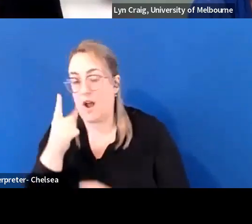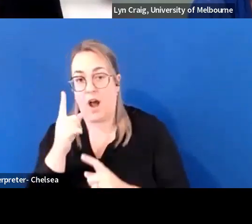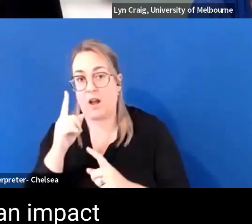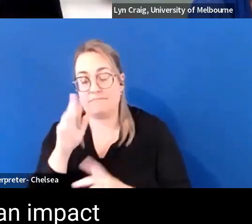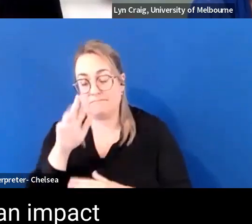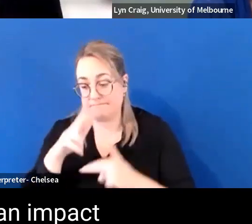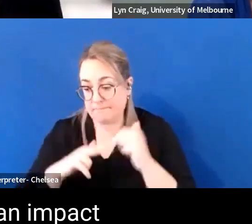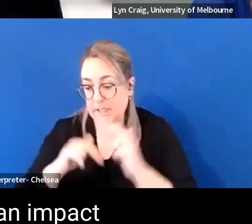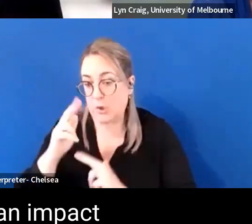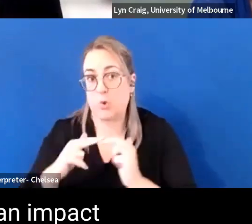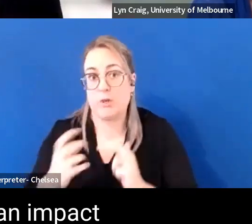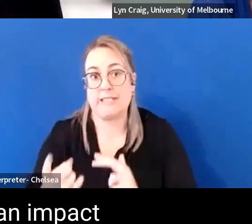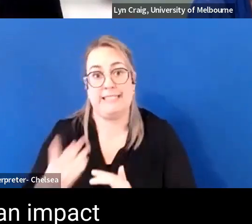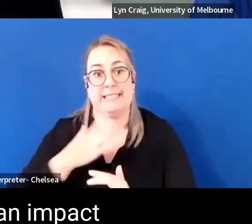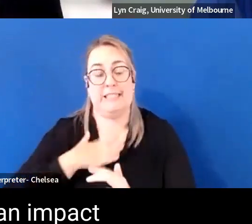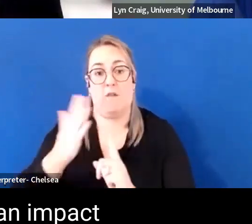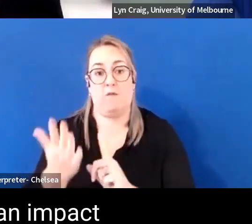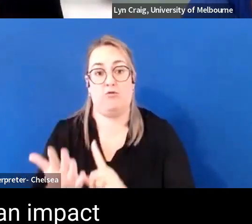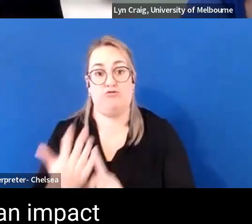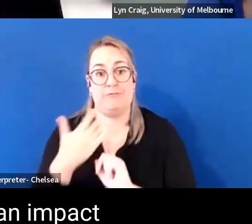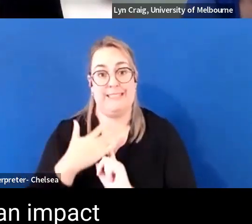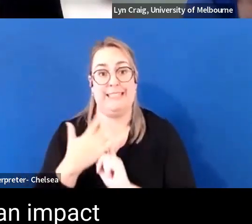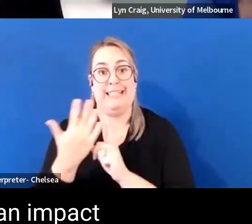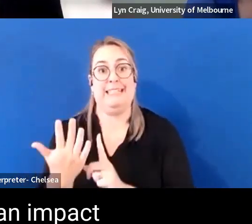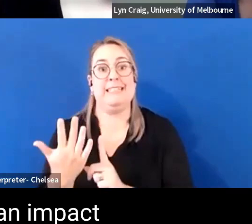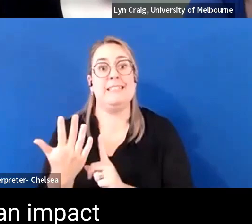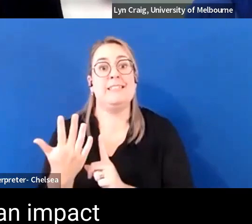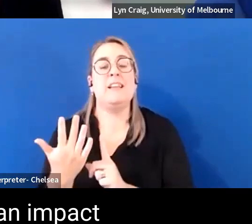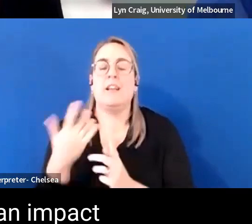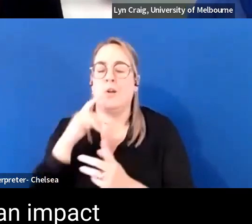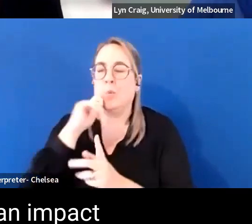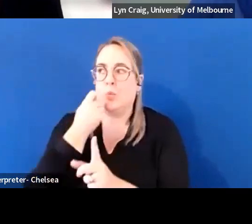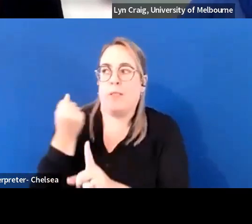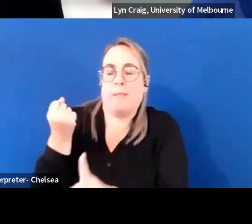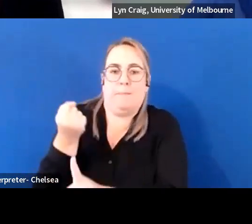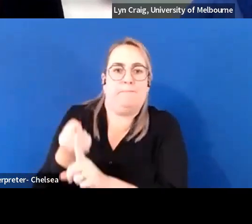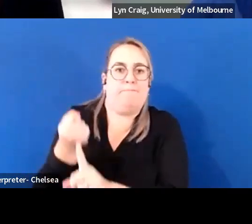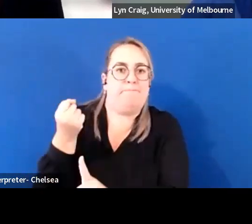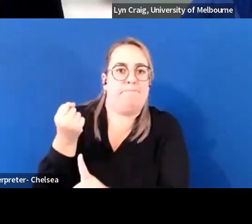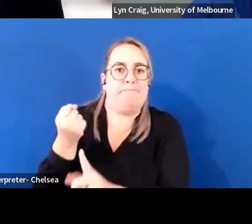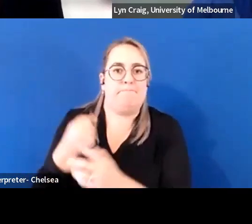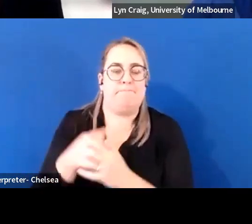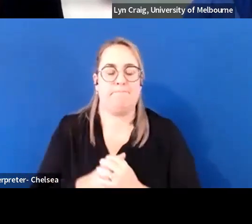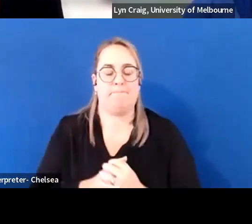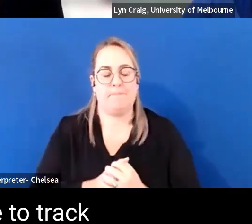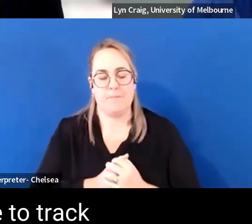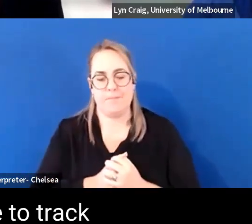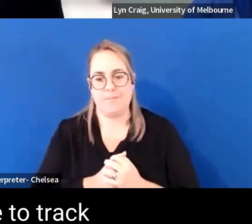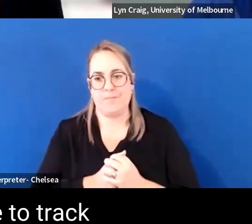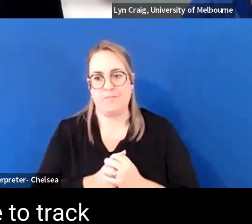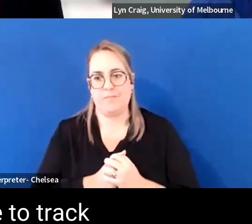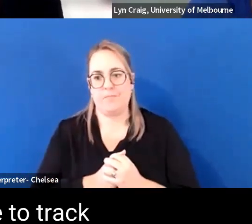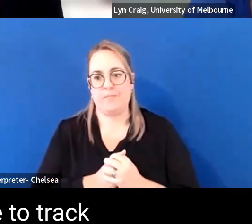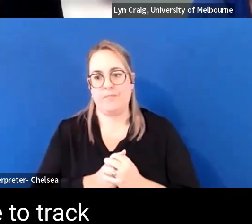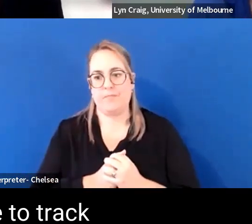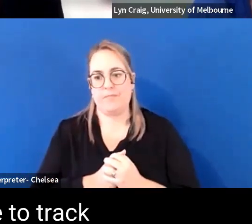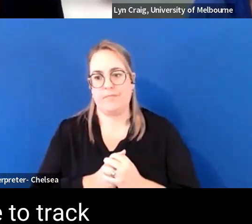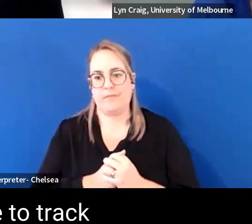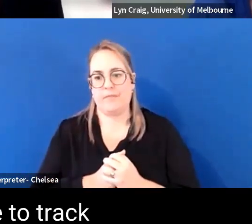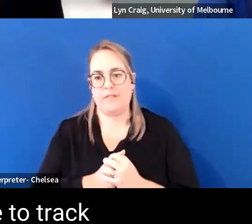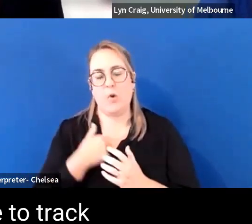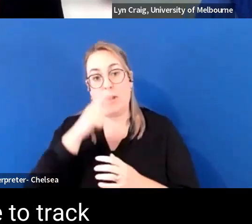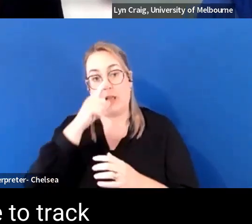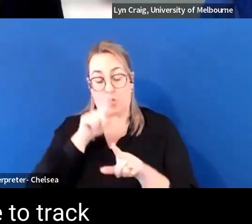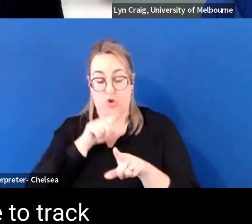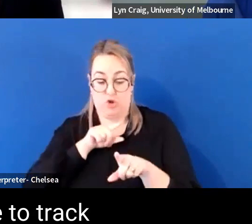things is going to have an impact during, you know, these sorts of pressures. Look, we've been able to track financial